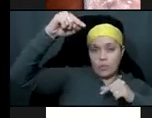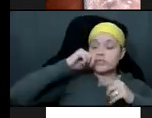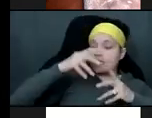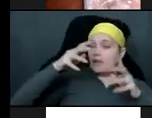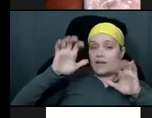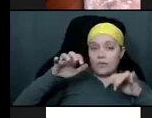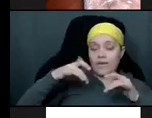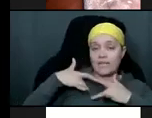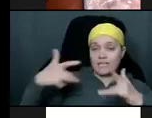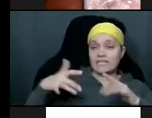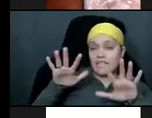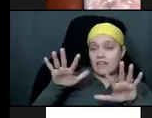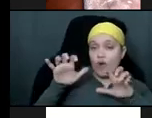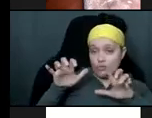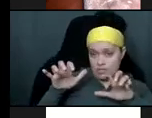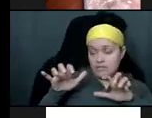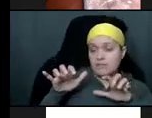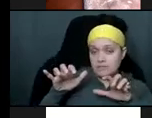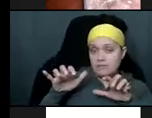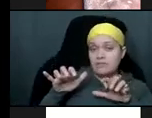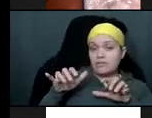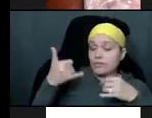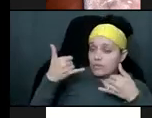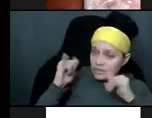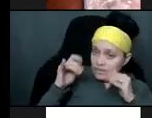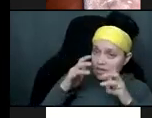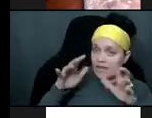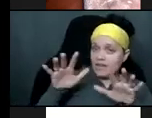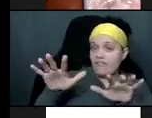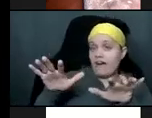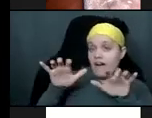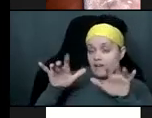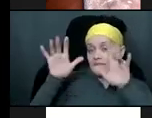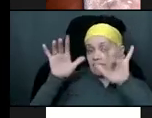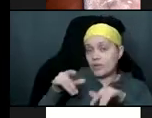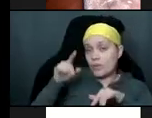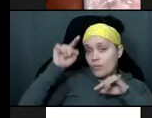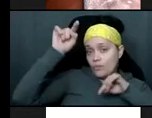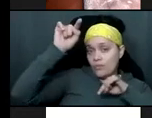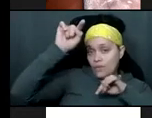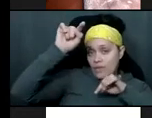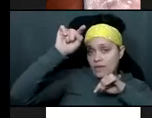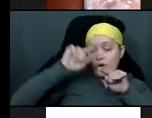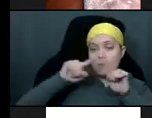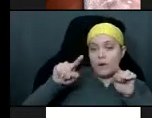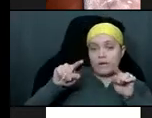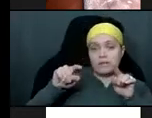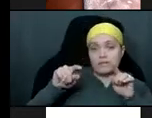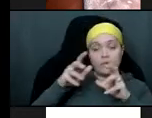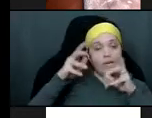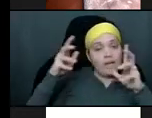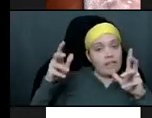tend to stay frozen, of course. So there's still a lot of ice and snow there, but don't get a